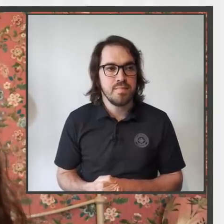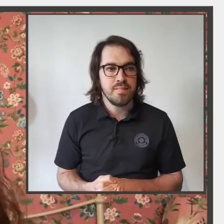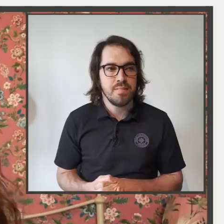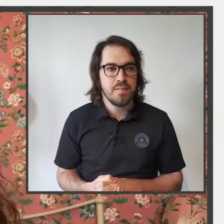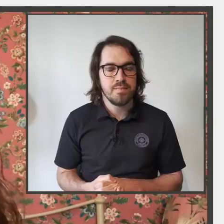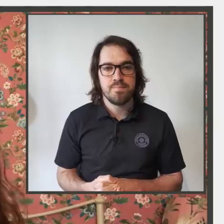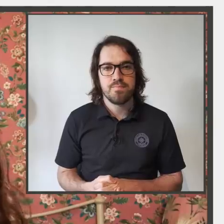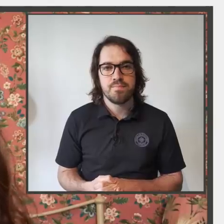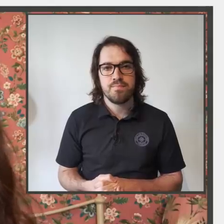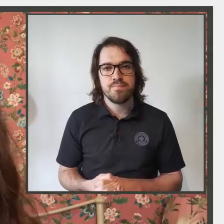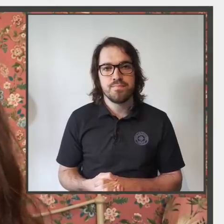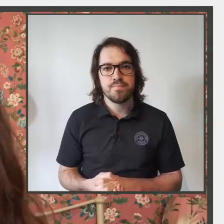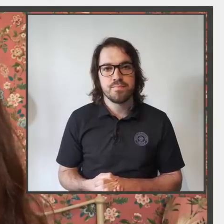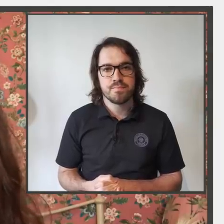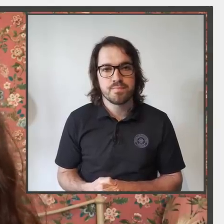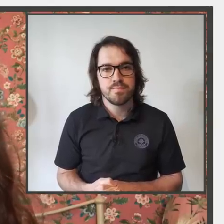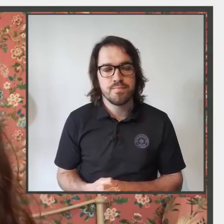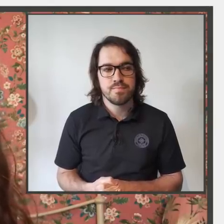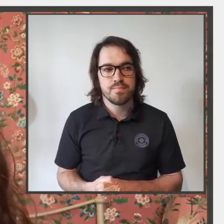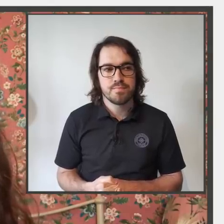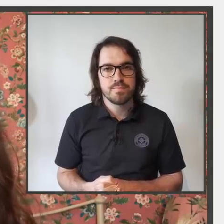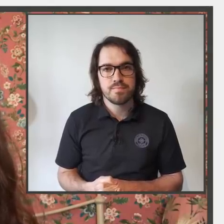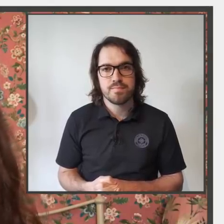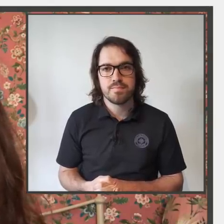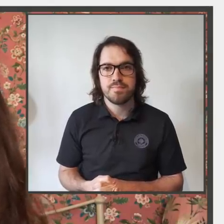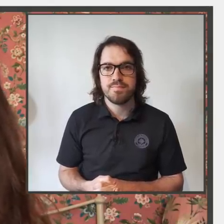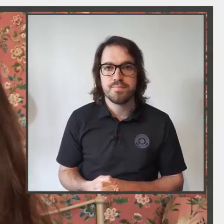S-T-R-I-C-K-E-N, stricken. And we use it